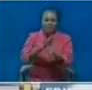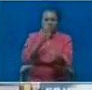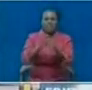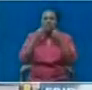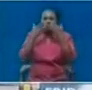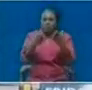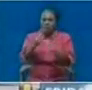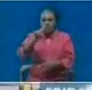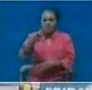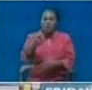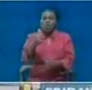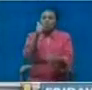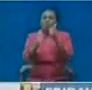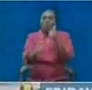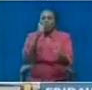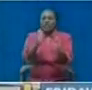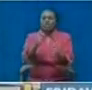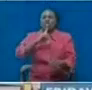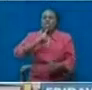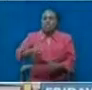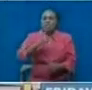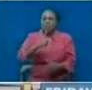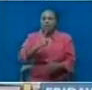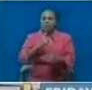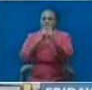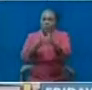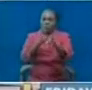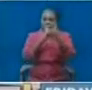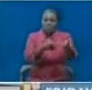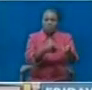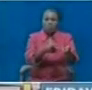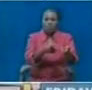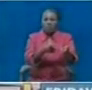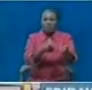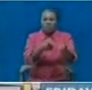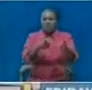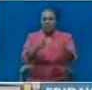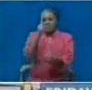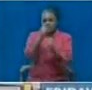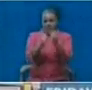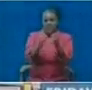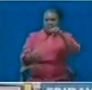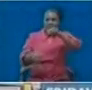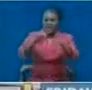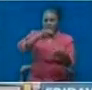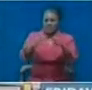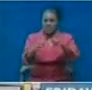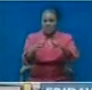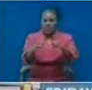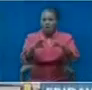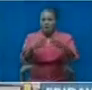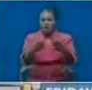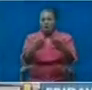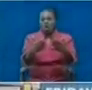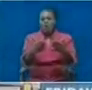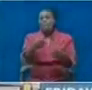Oh, there we go. For which of the following disciplines is a Nobel Prize awarded? Uh-huh. Is it physics and chemistry? Is it